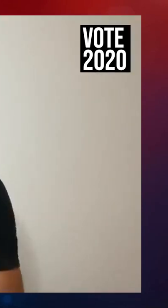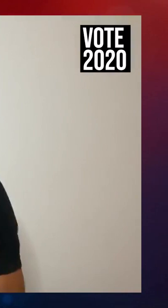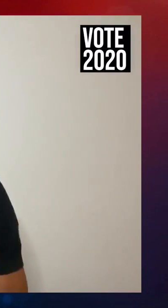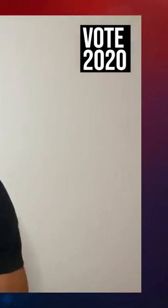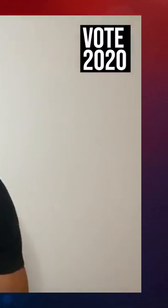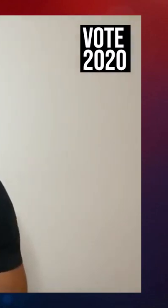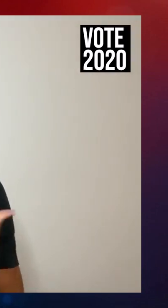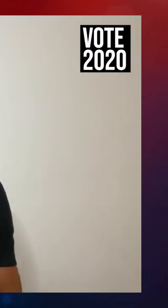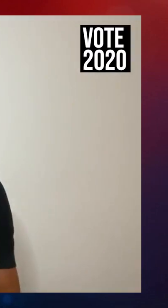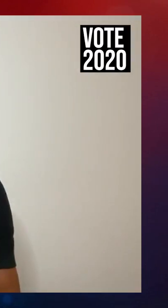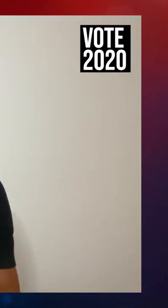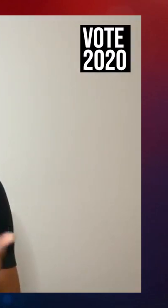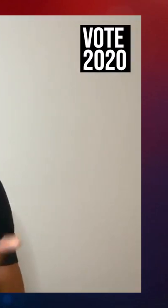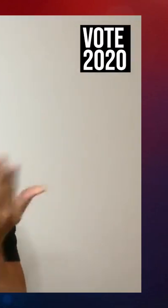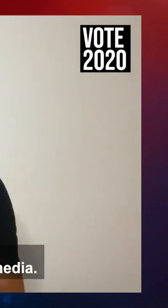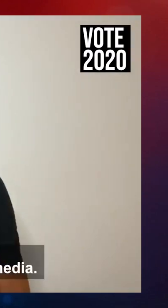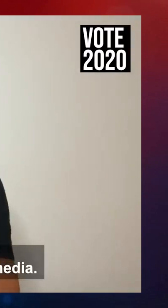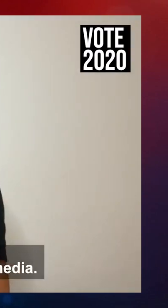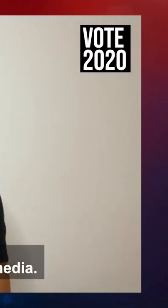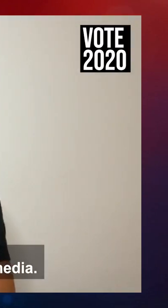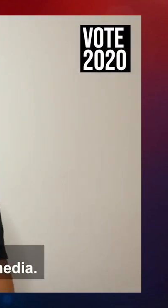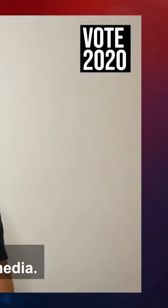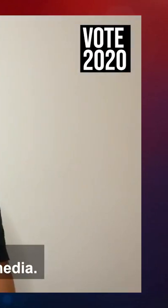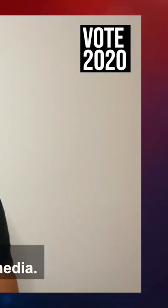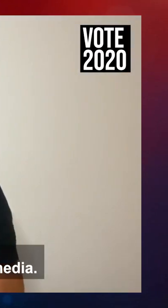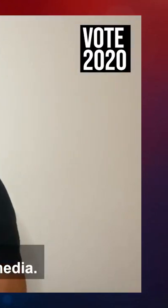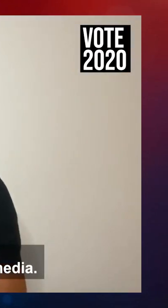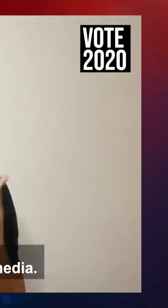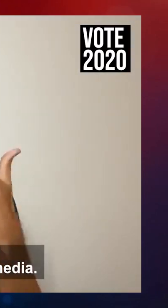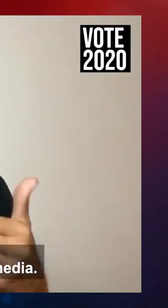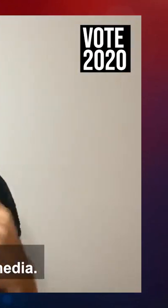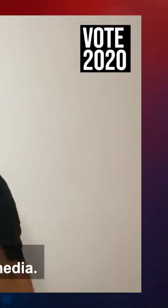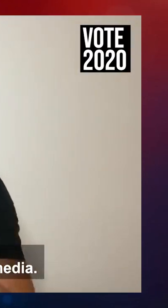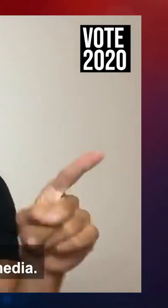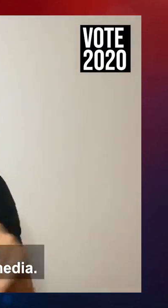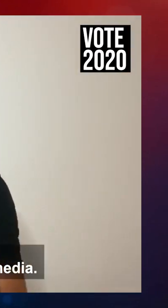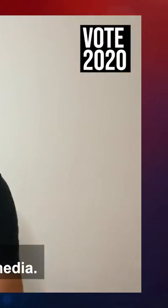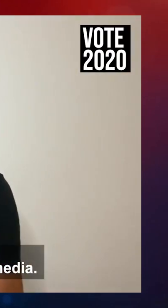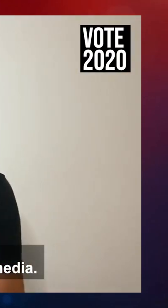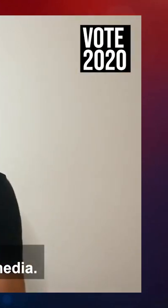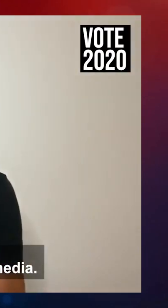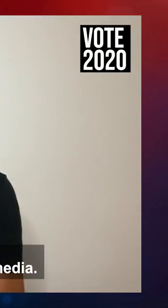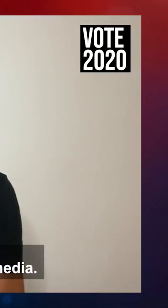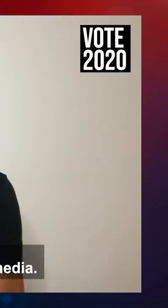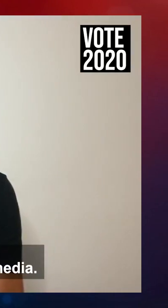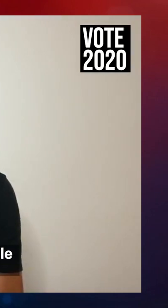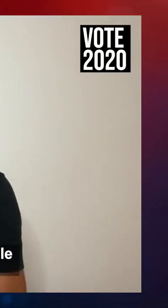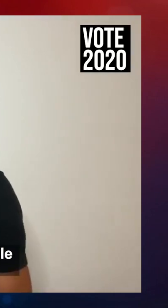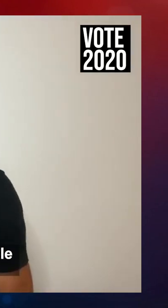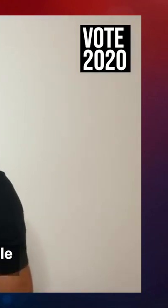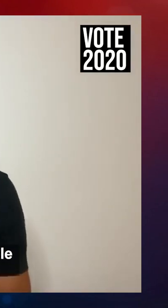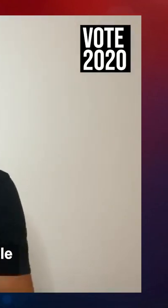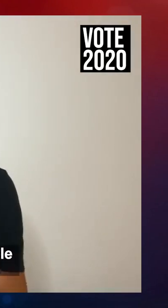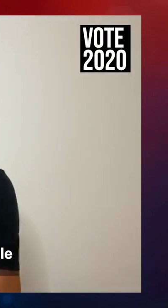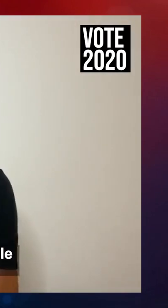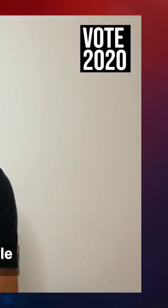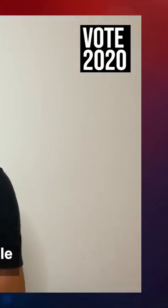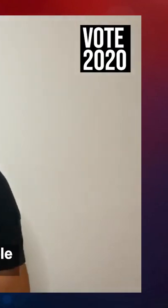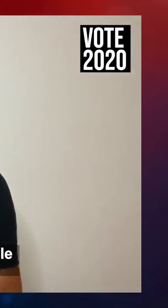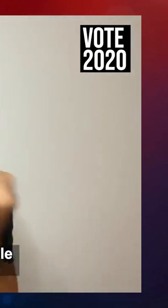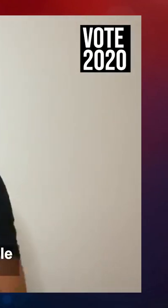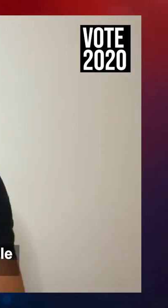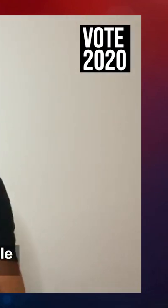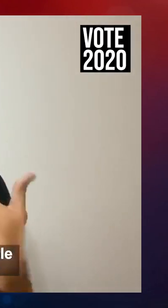Once you understand how mail-in voting works, think about helping a friend or offering assistance on social media. You could